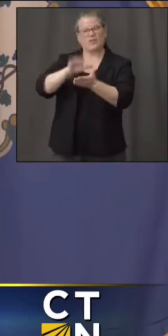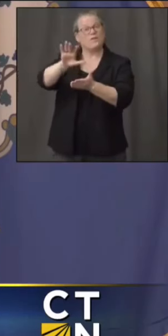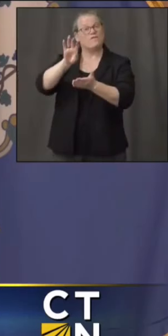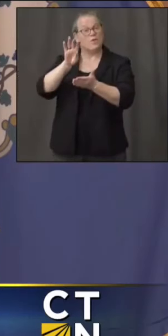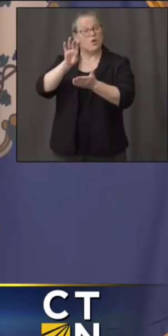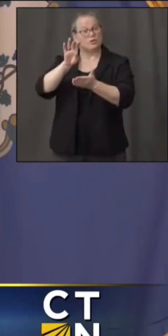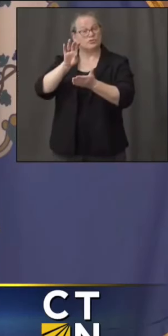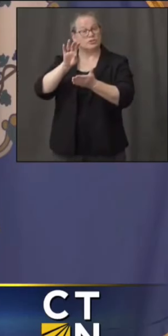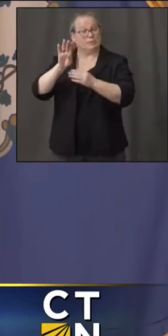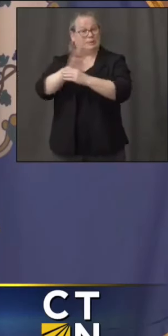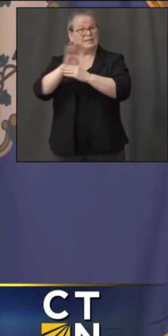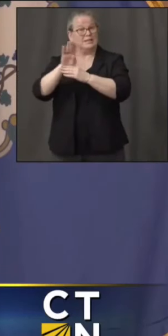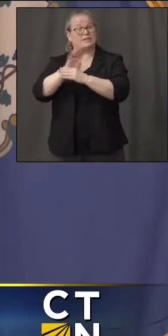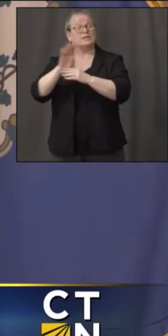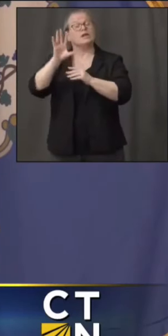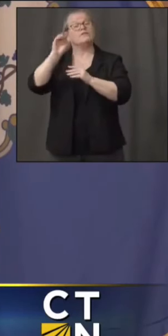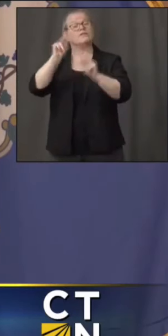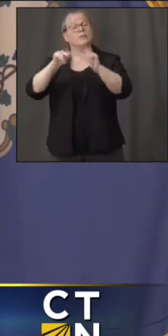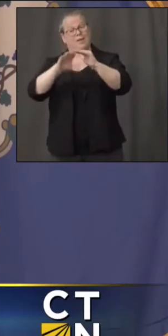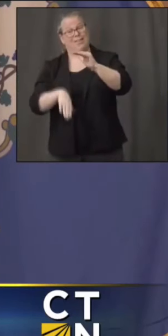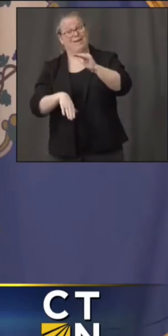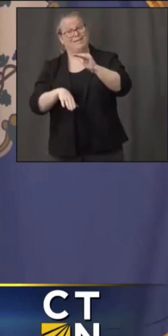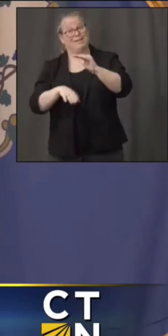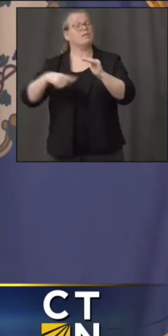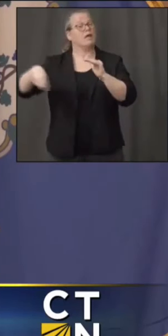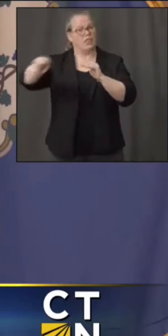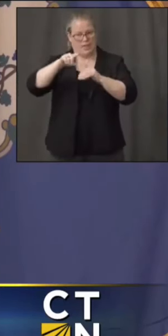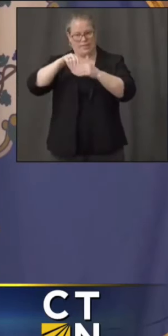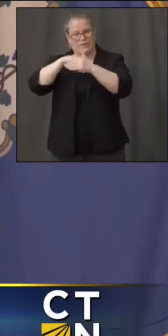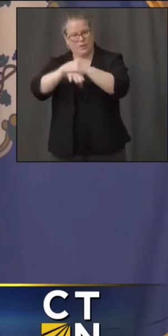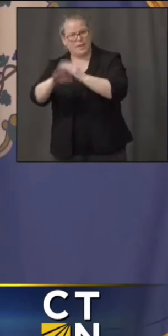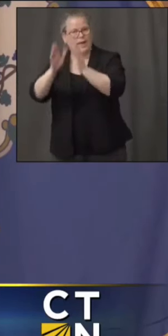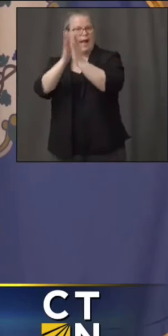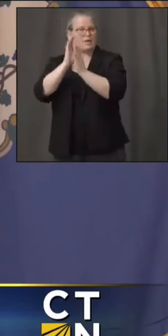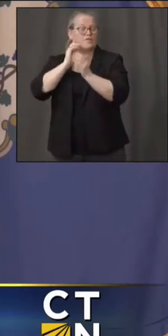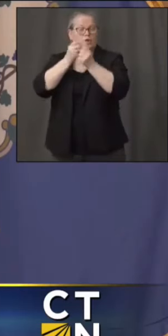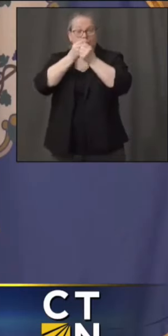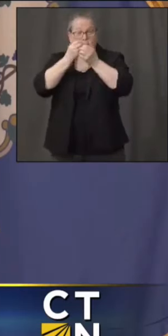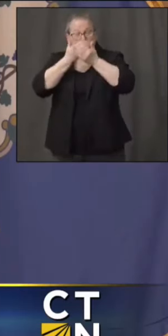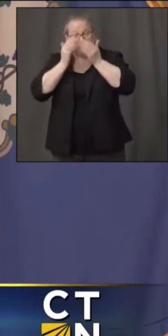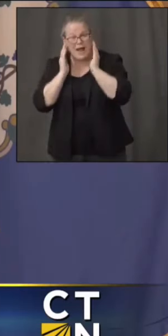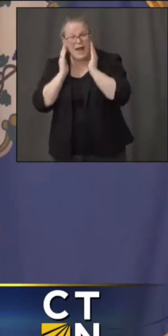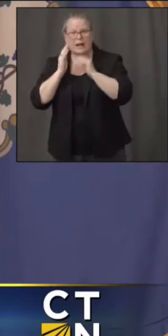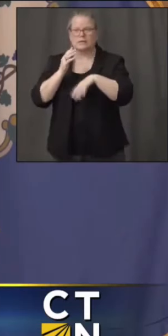50 people who have come in and they've asked for a mask, you know, a couple of masks per